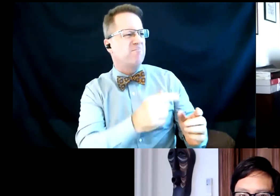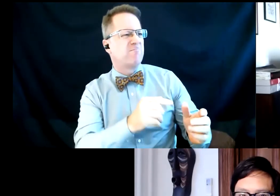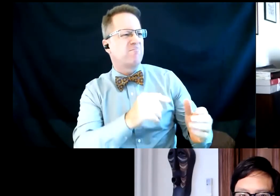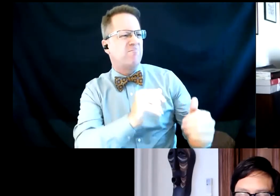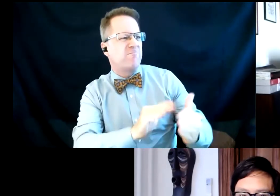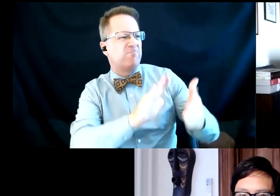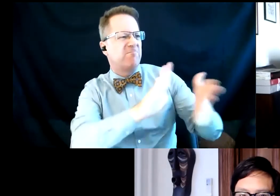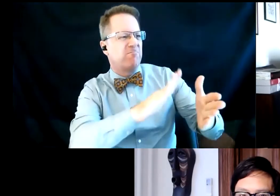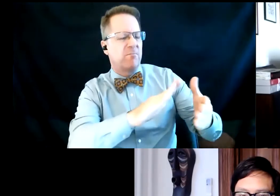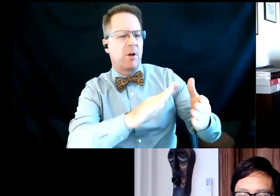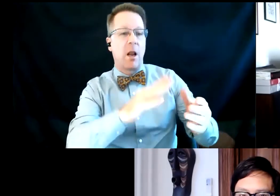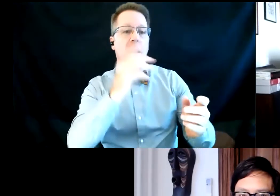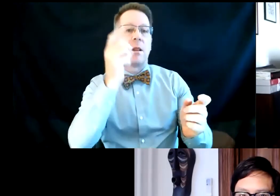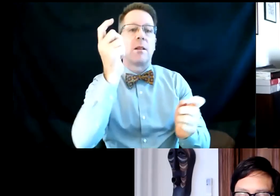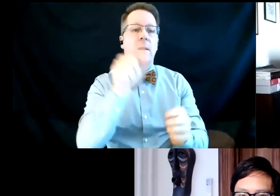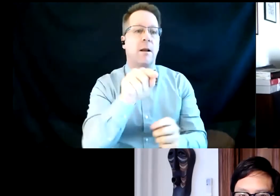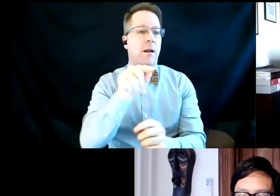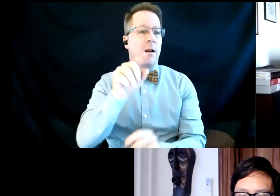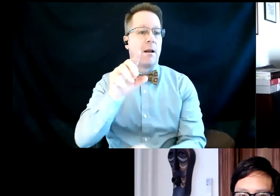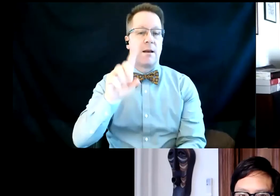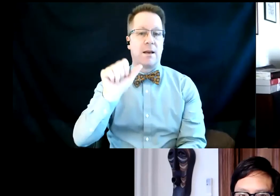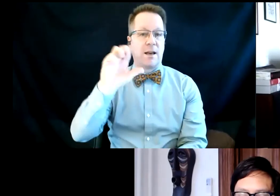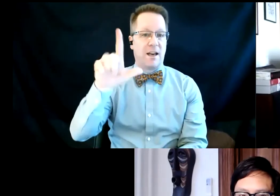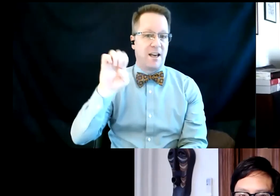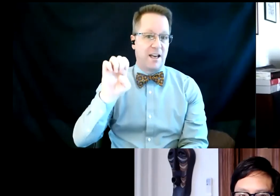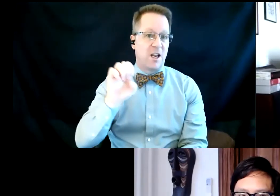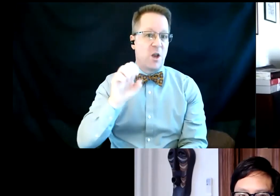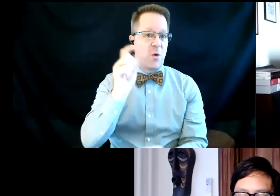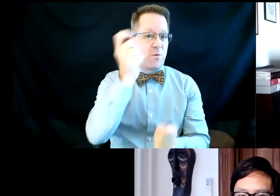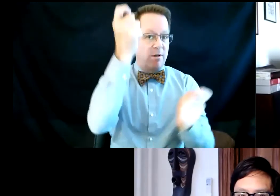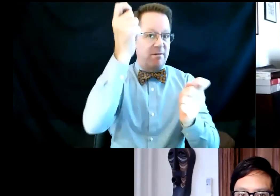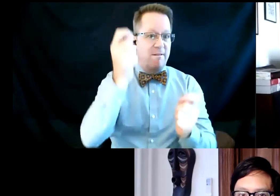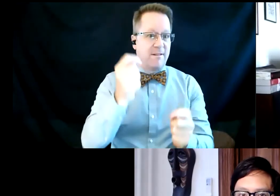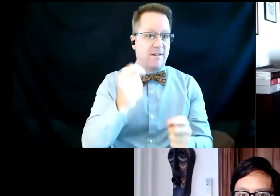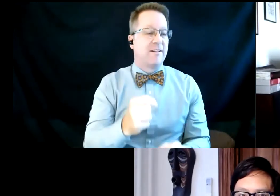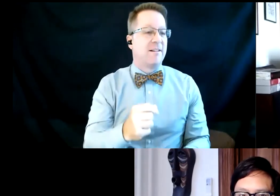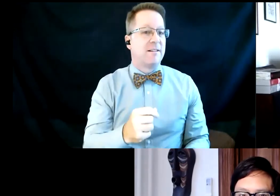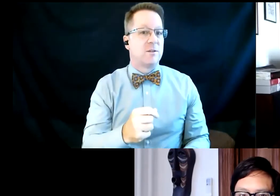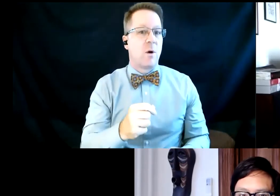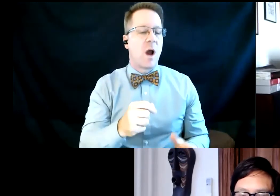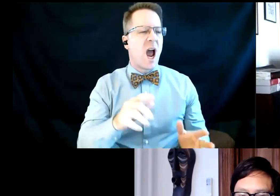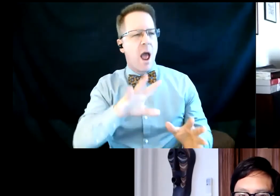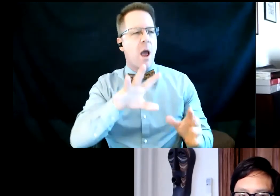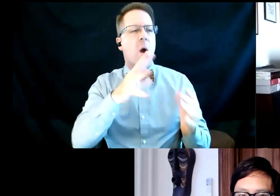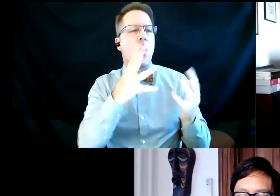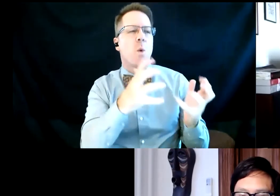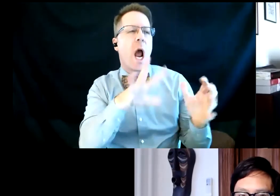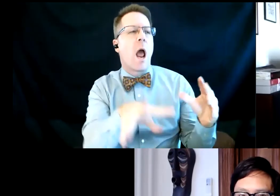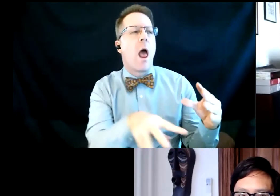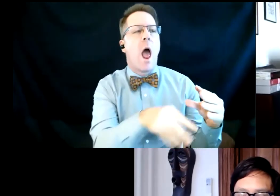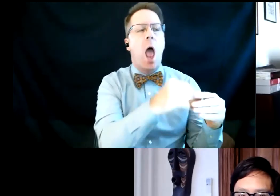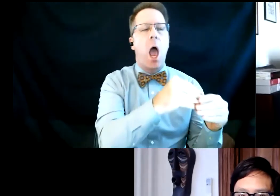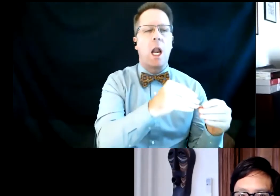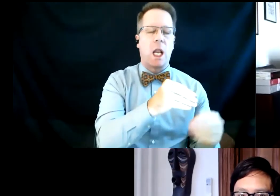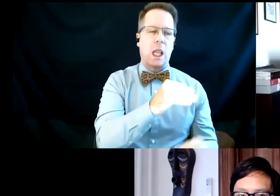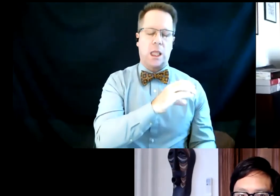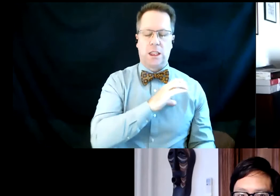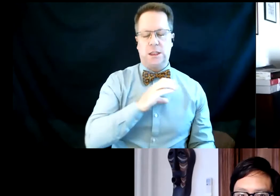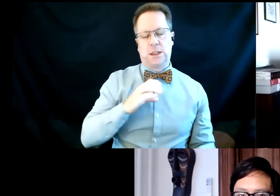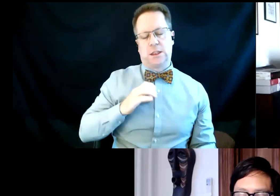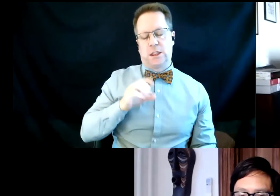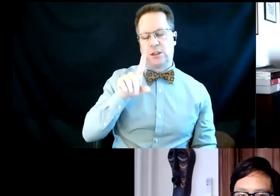first Donald Trump attack on immigrants, in which he wanted to add a citizenship question to that census, which would have